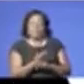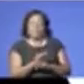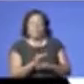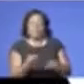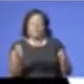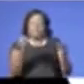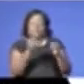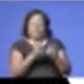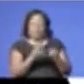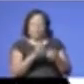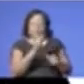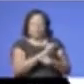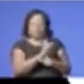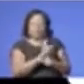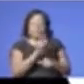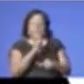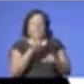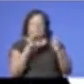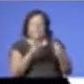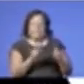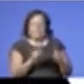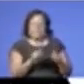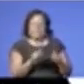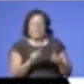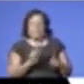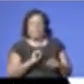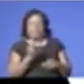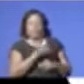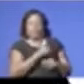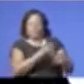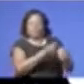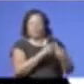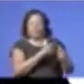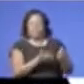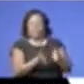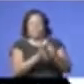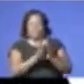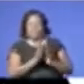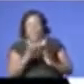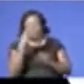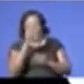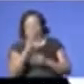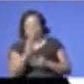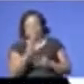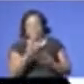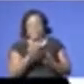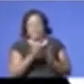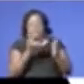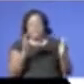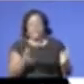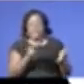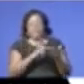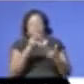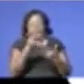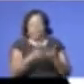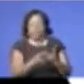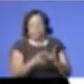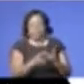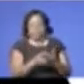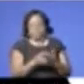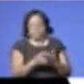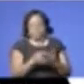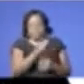are desperately needed. We strongly appeal for the three major projects: the